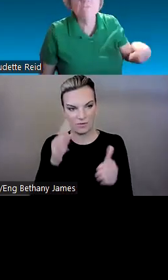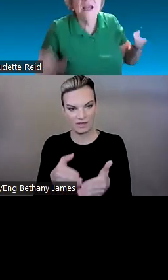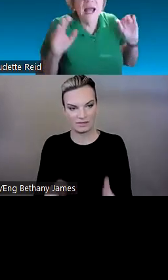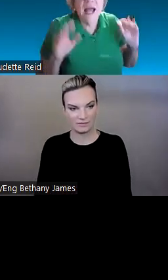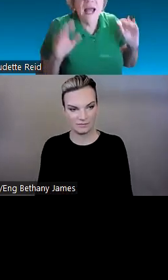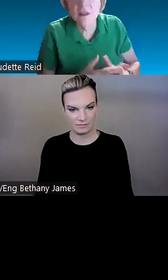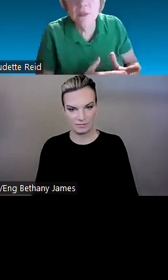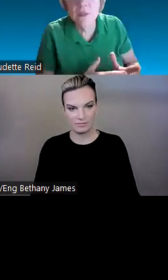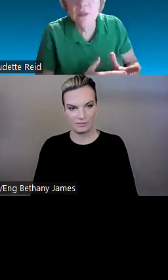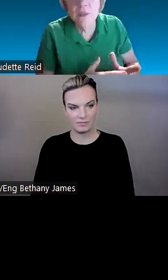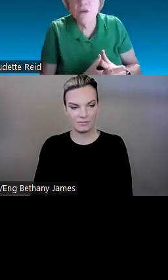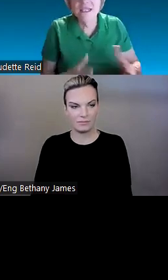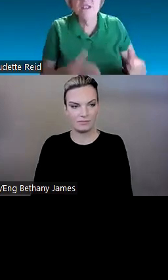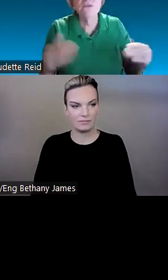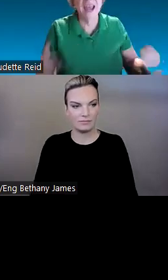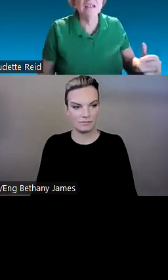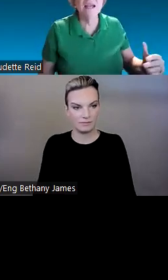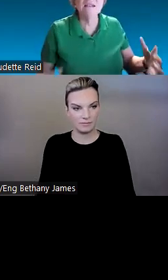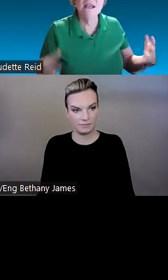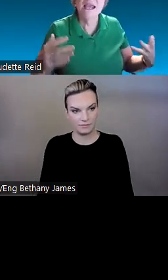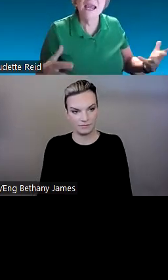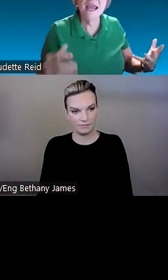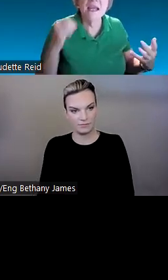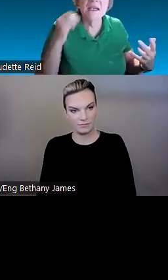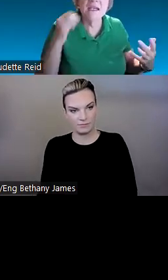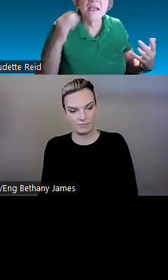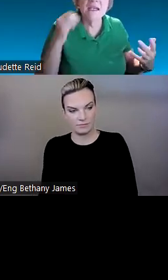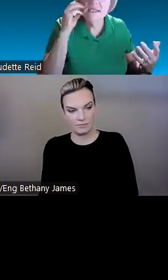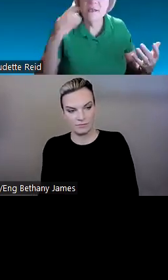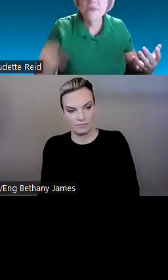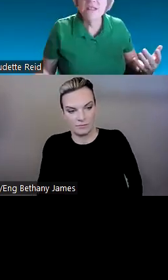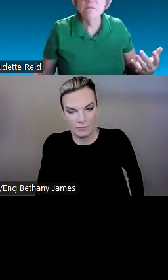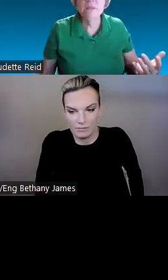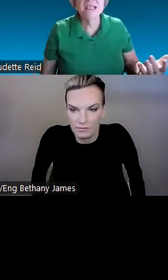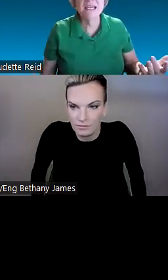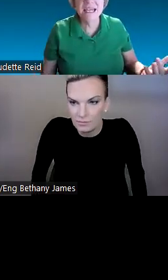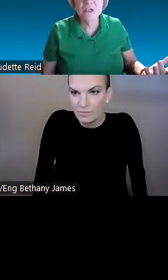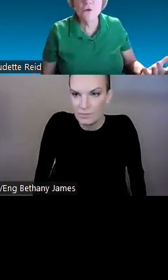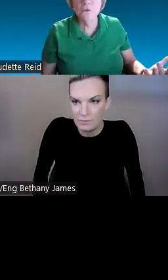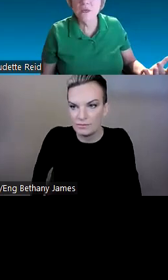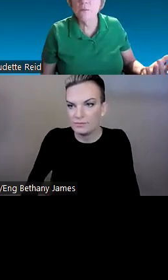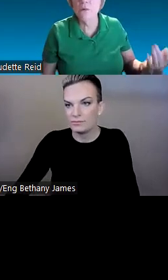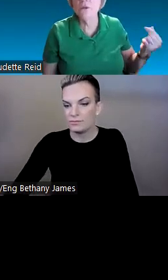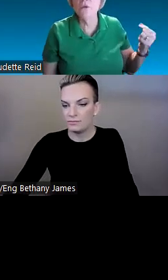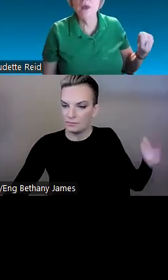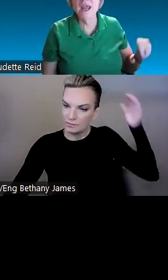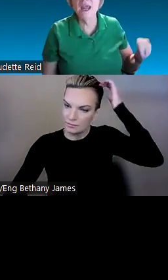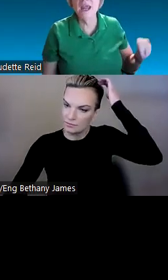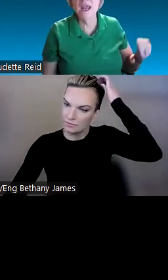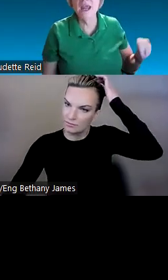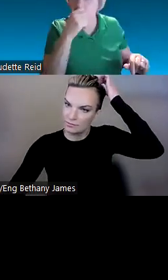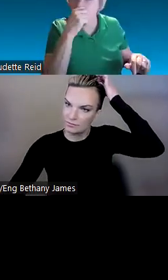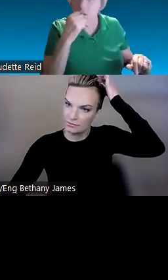So I talked a little bit about assistive access, and this is something that makes it easier for people who